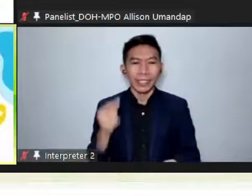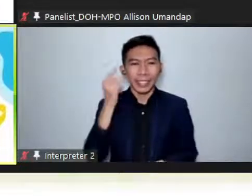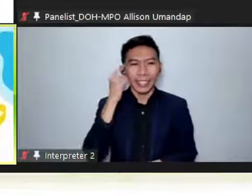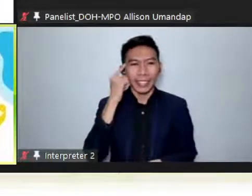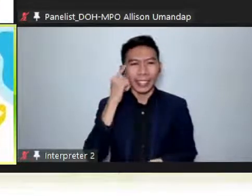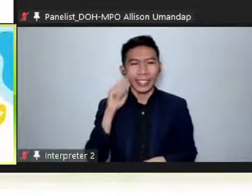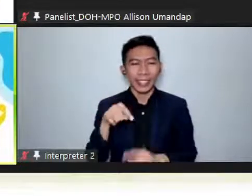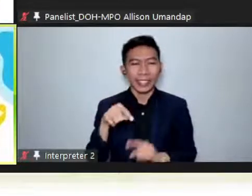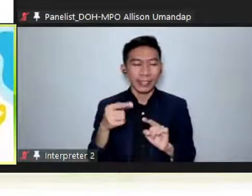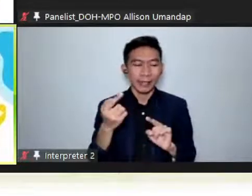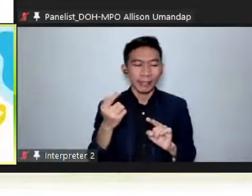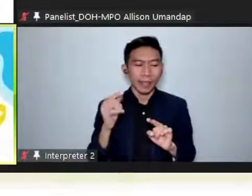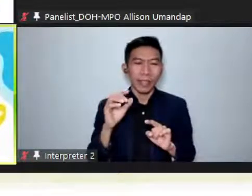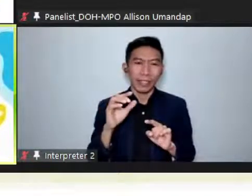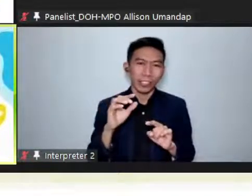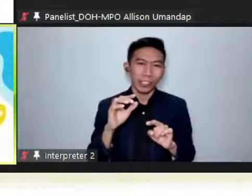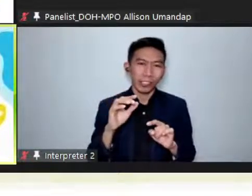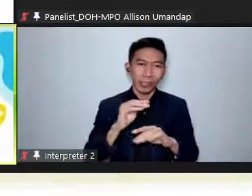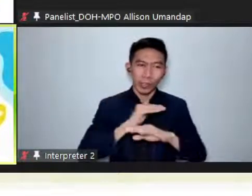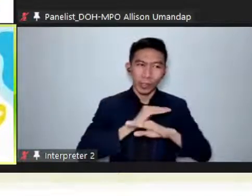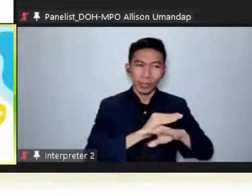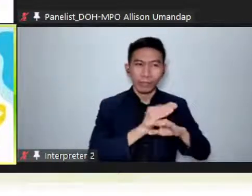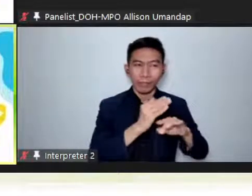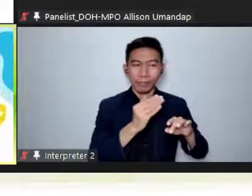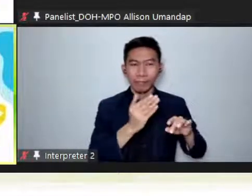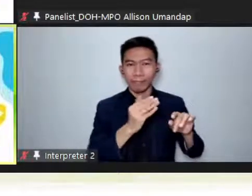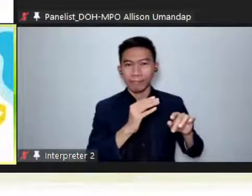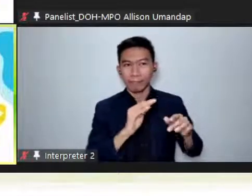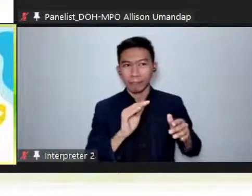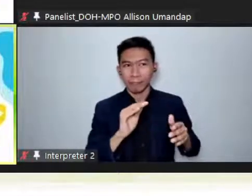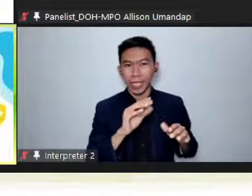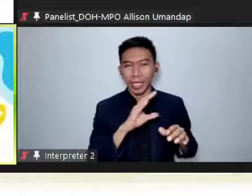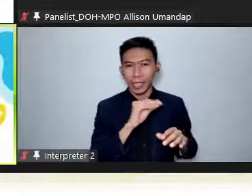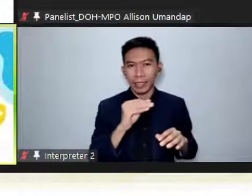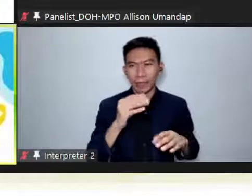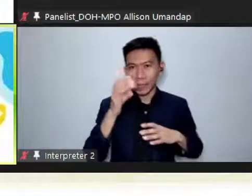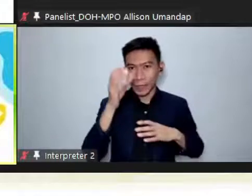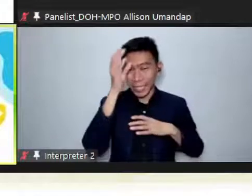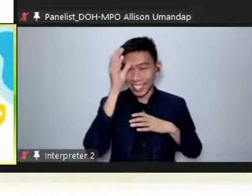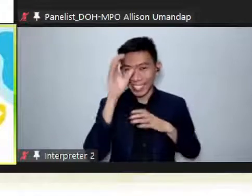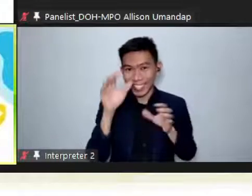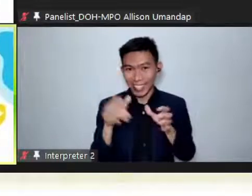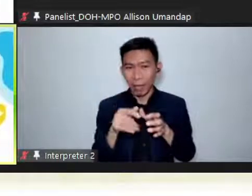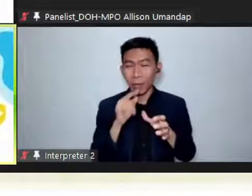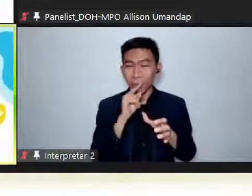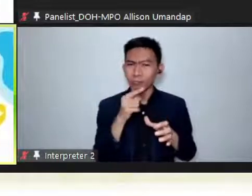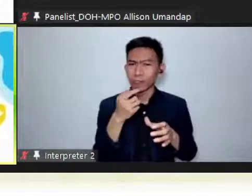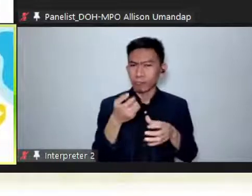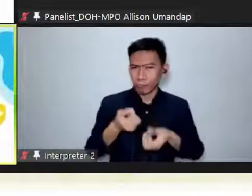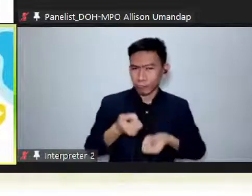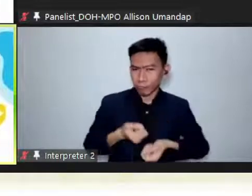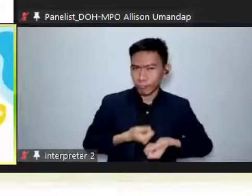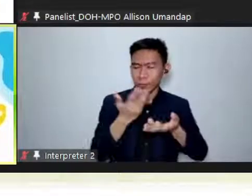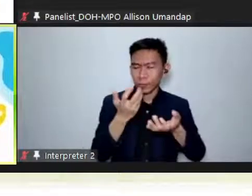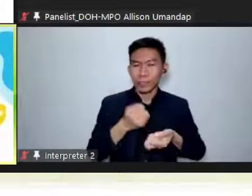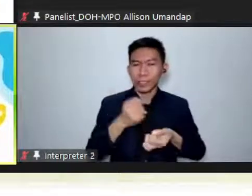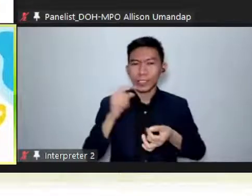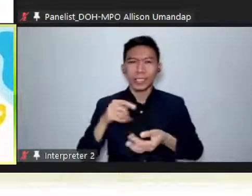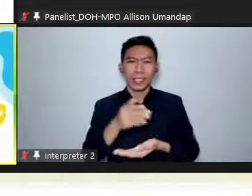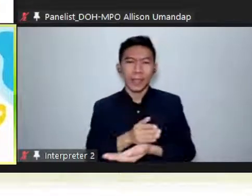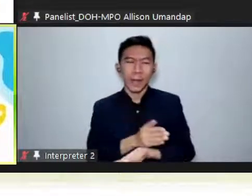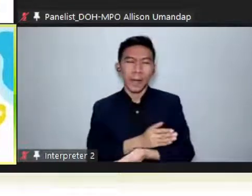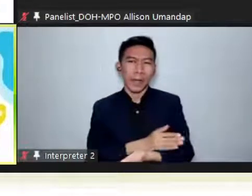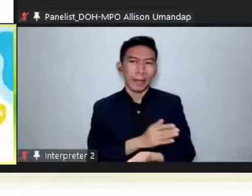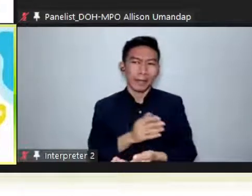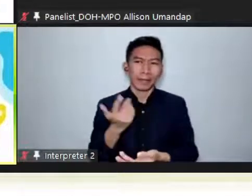like immunization, and our Cancer Council has been very vocal about scaling up our ability